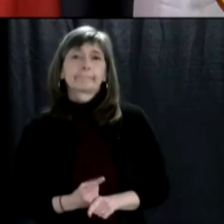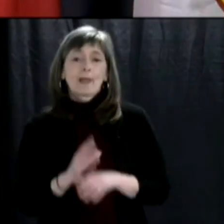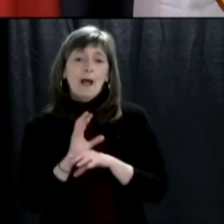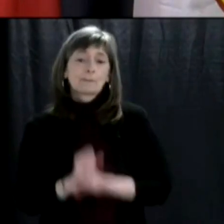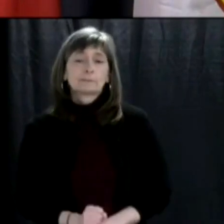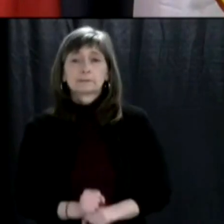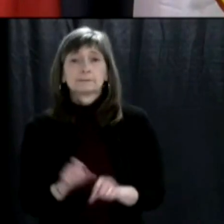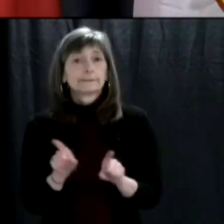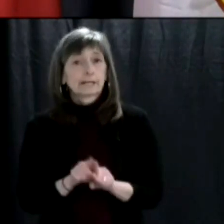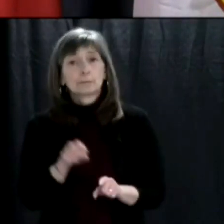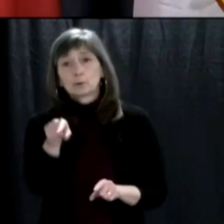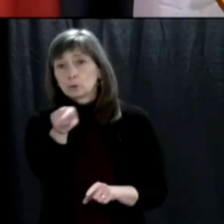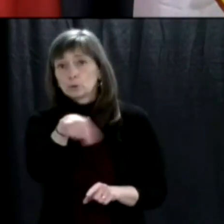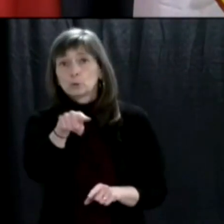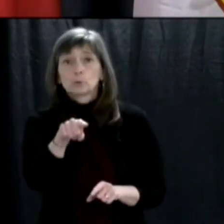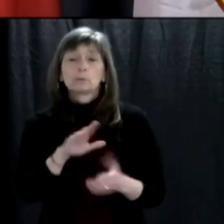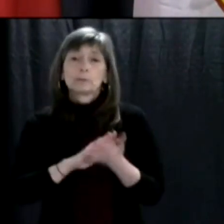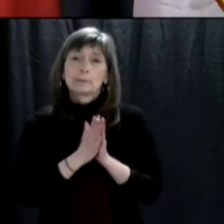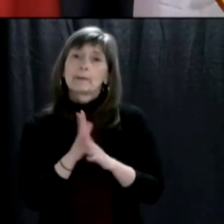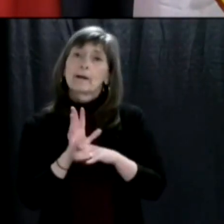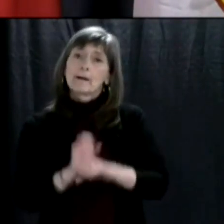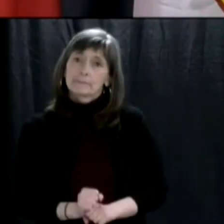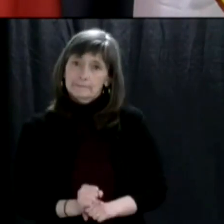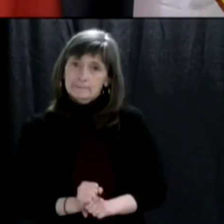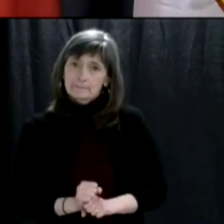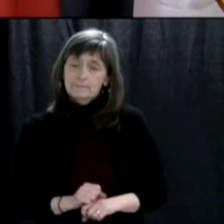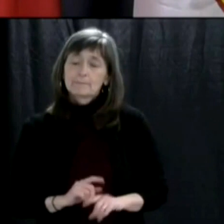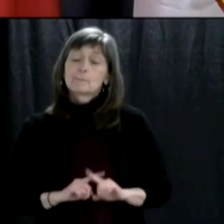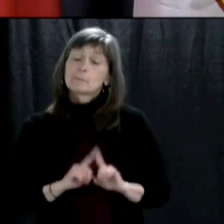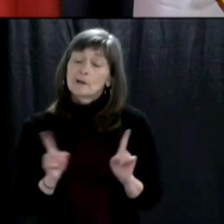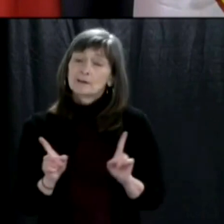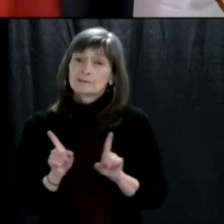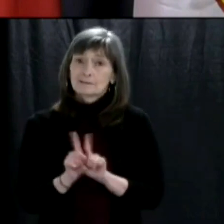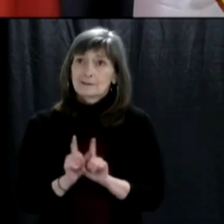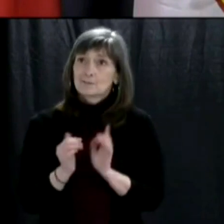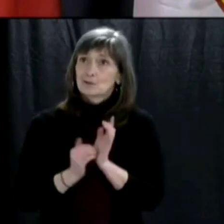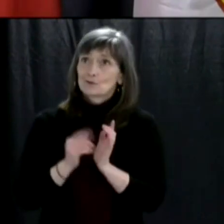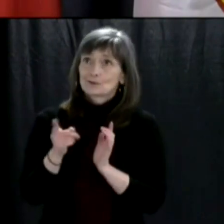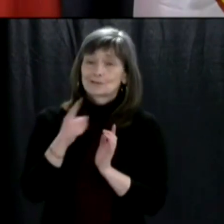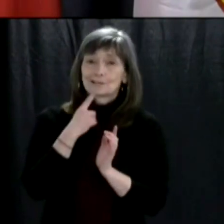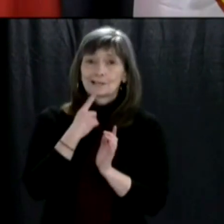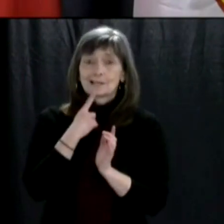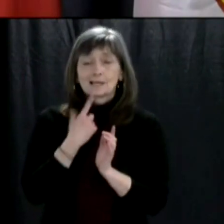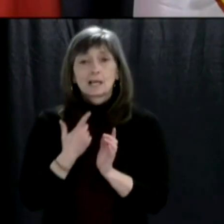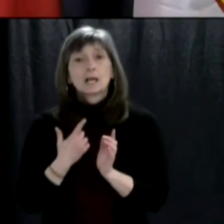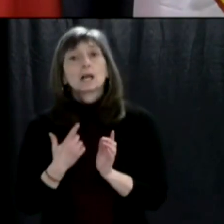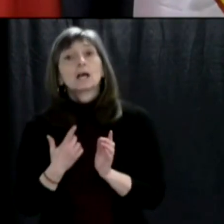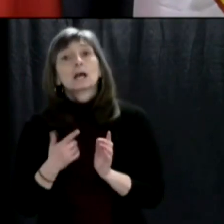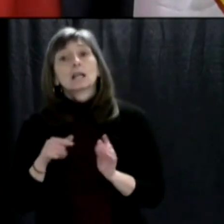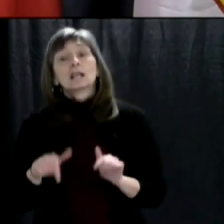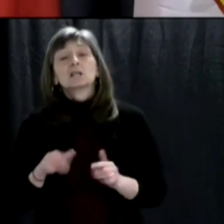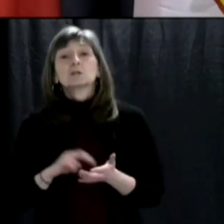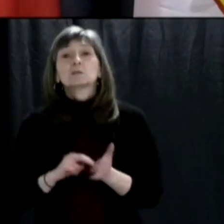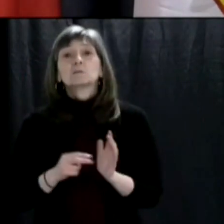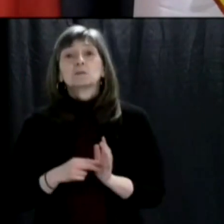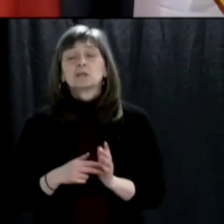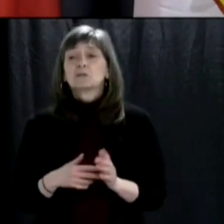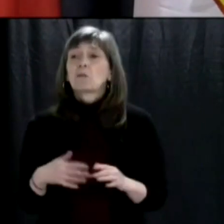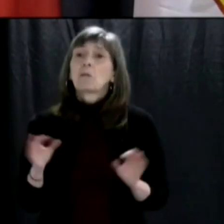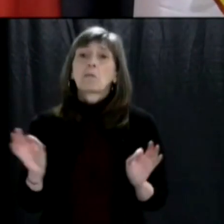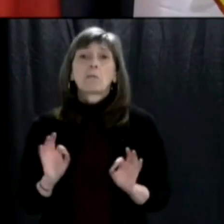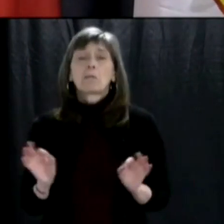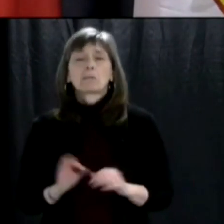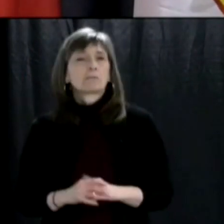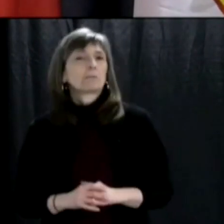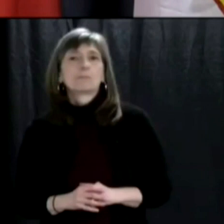all of you. But I will stress again, as Dr. Fitzgerald just said, that we cannot take this situation too serious.